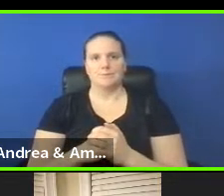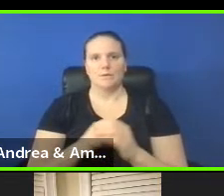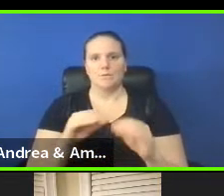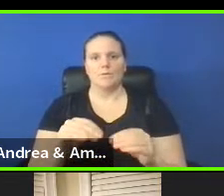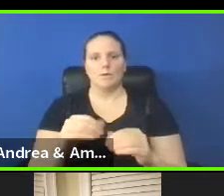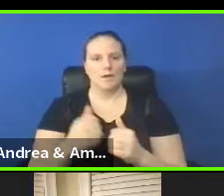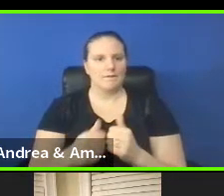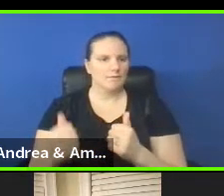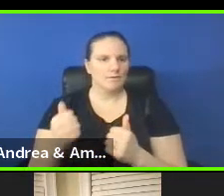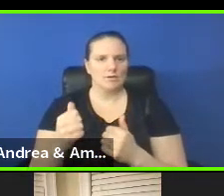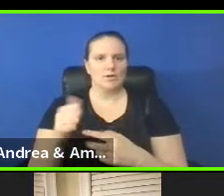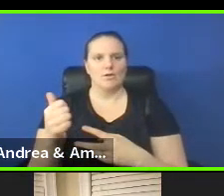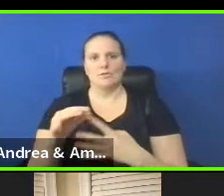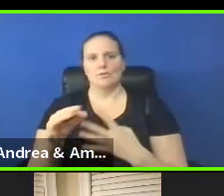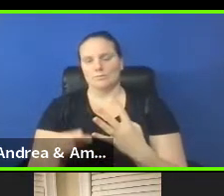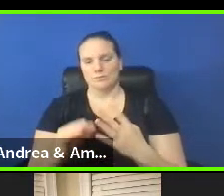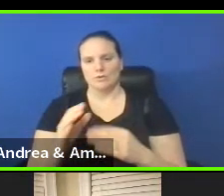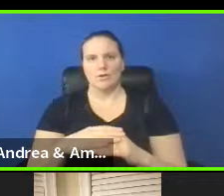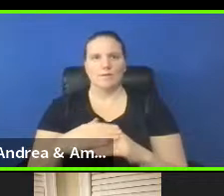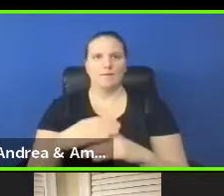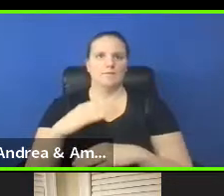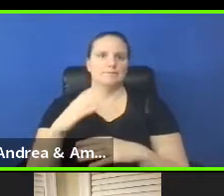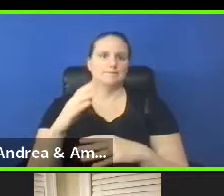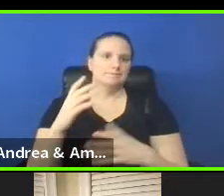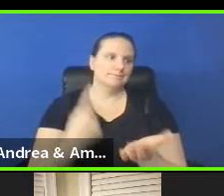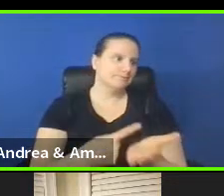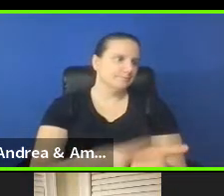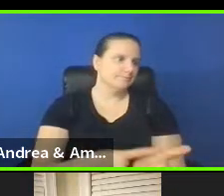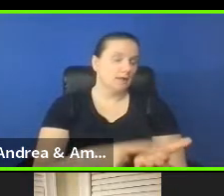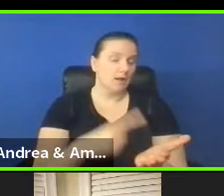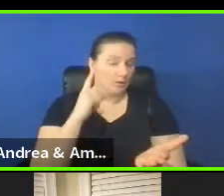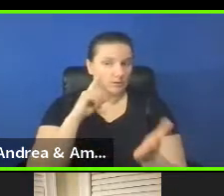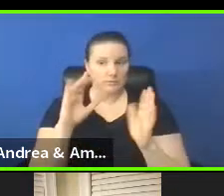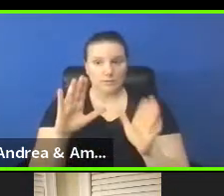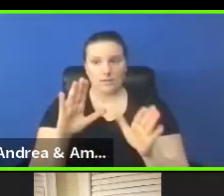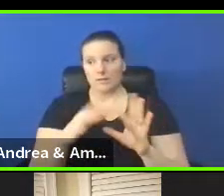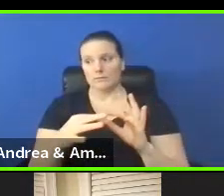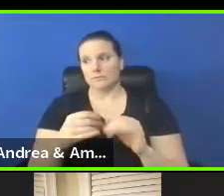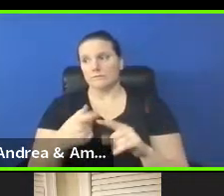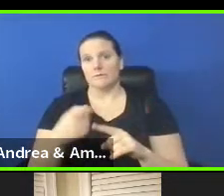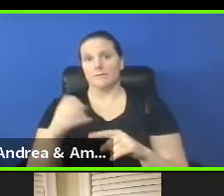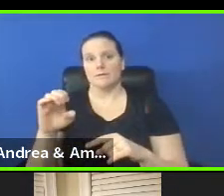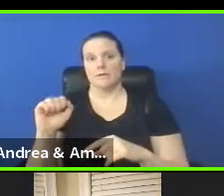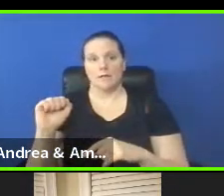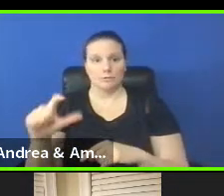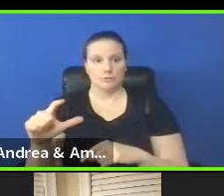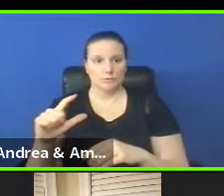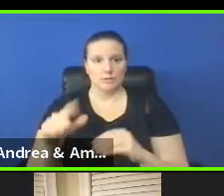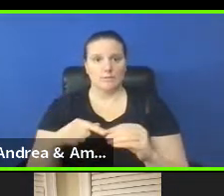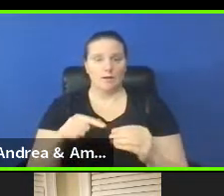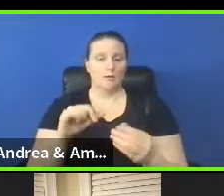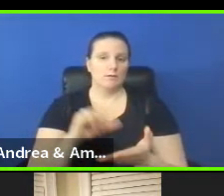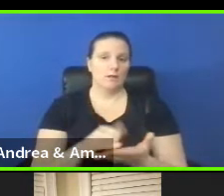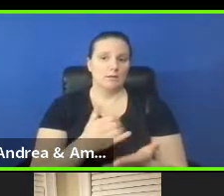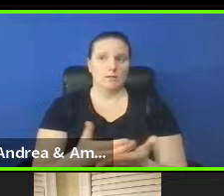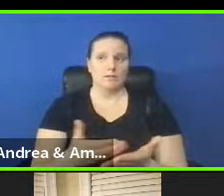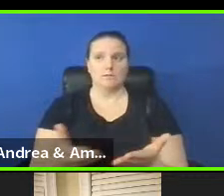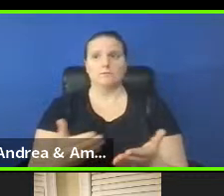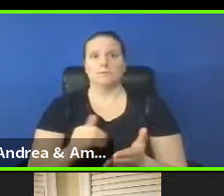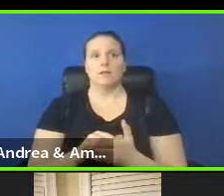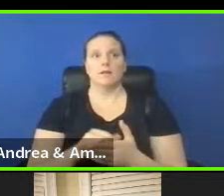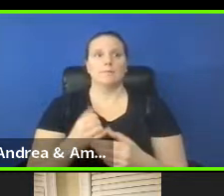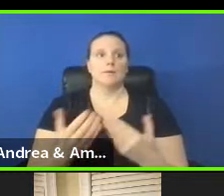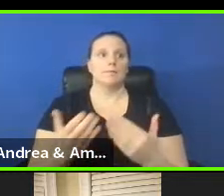every alternative on the table. And I heard some great comments from the EAG about some things that may